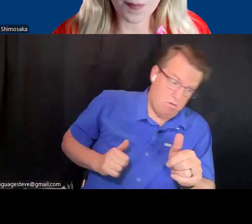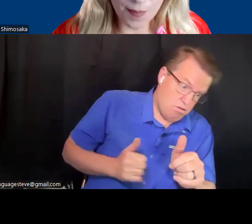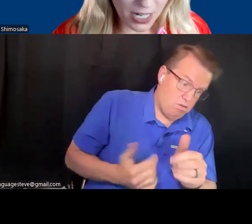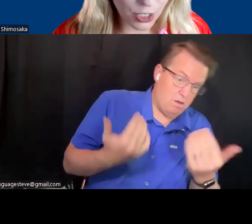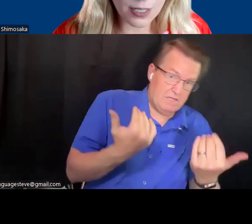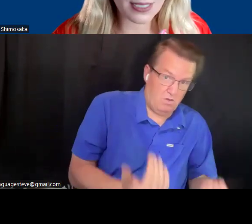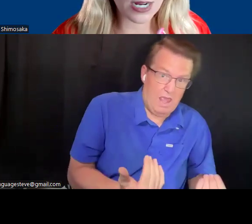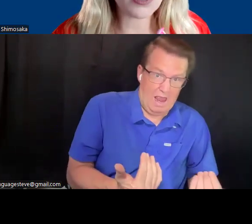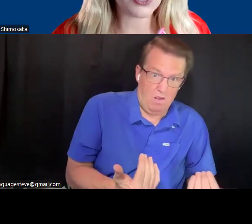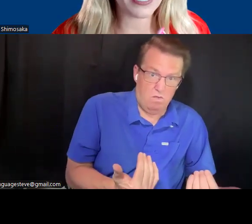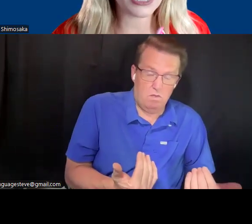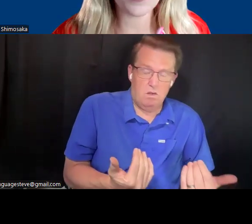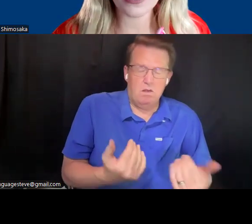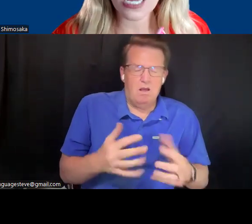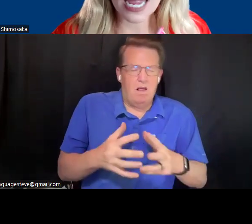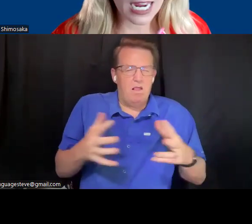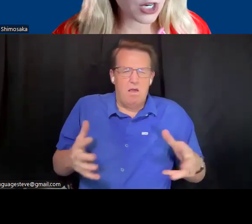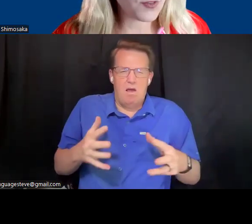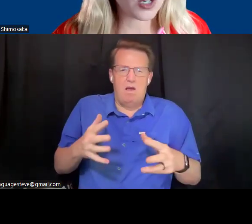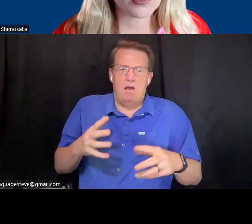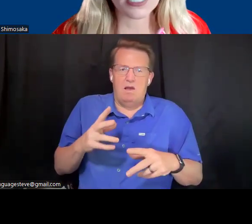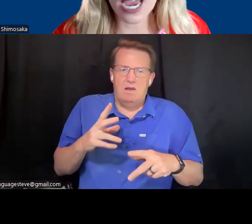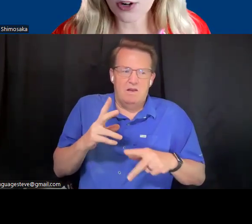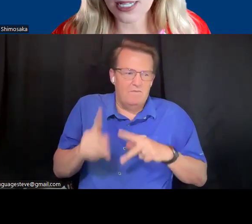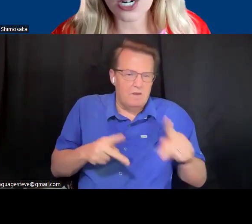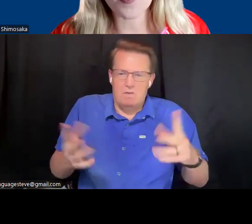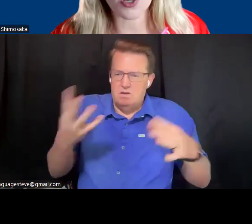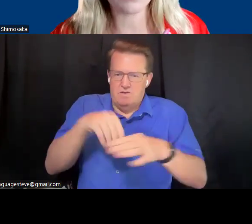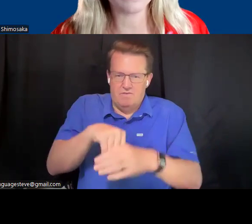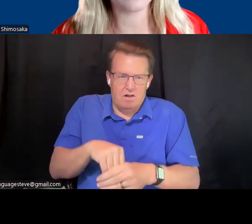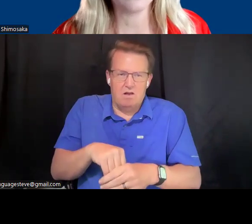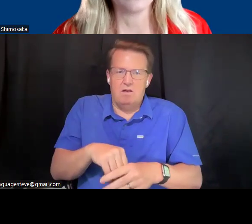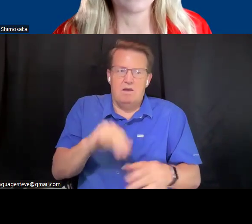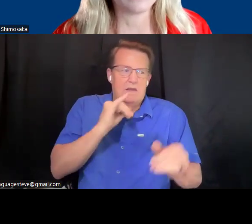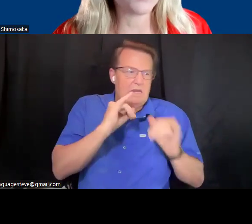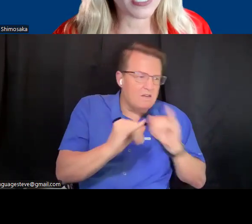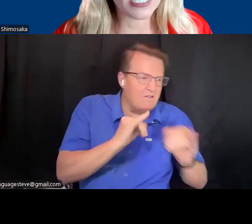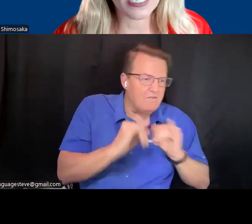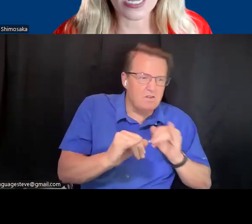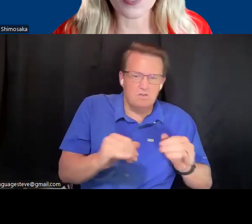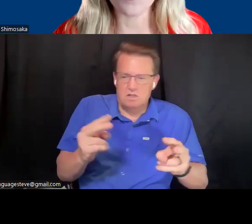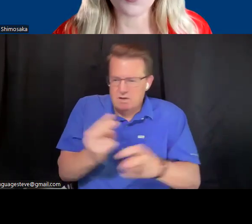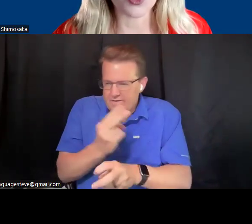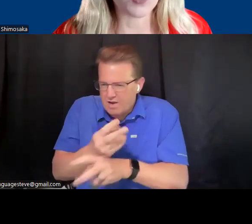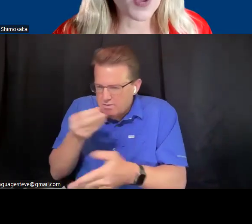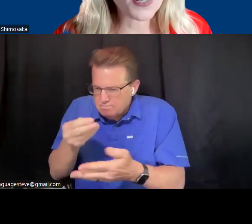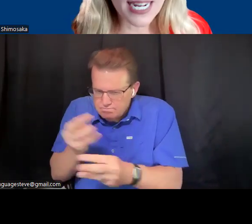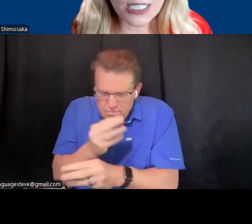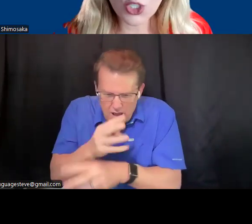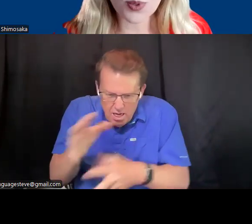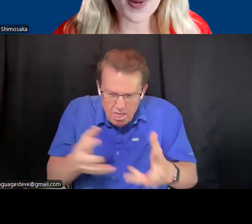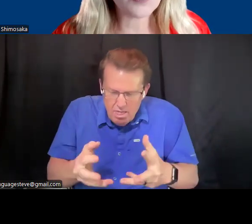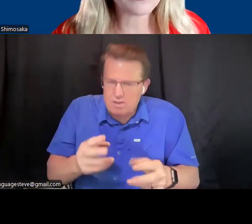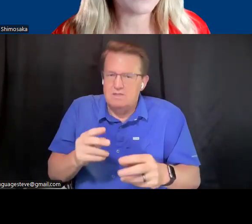much stakeholder engagement, interviews, calculator modeling, iterating, updates